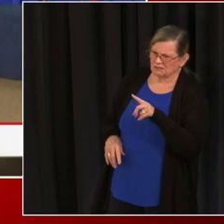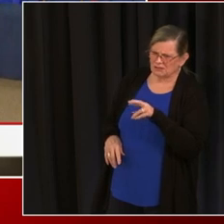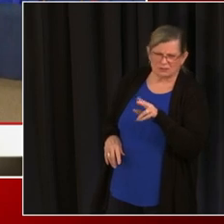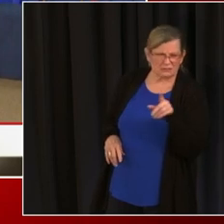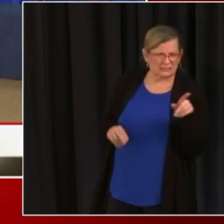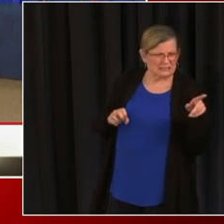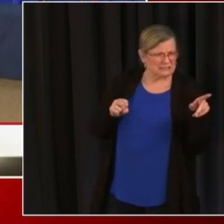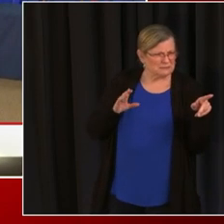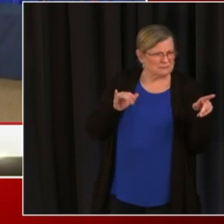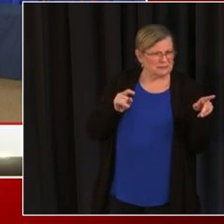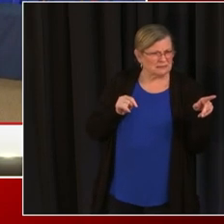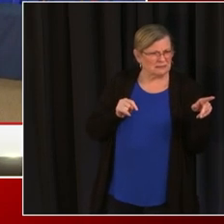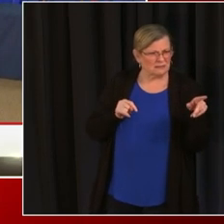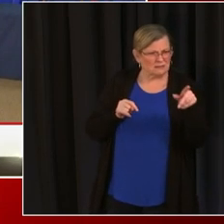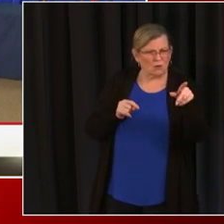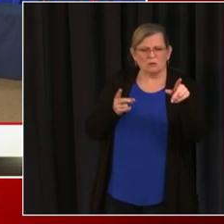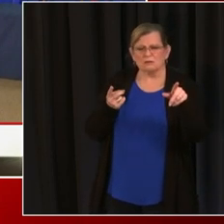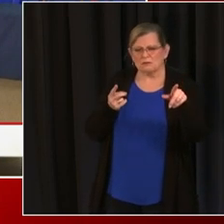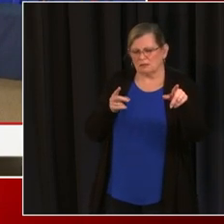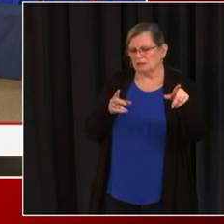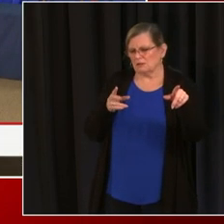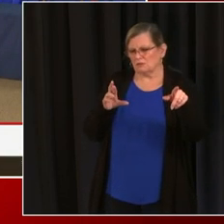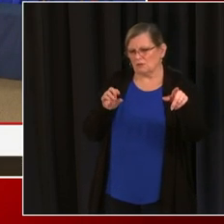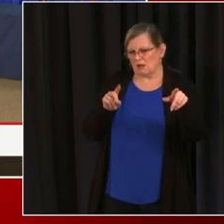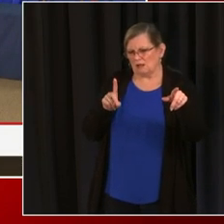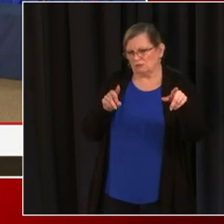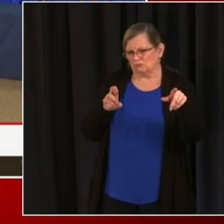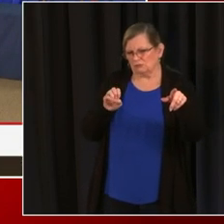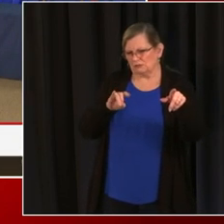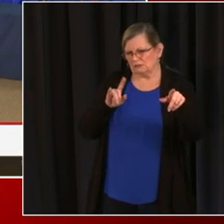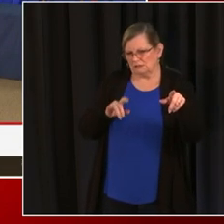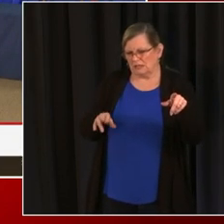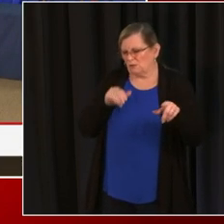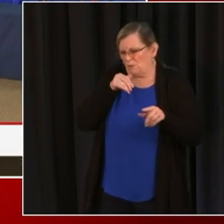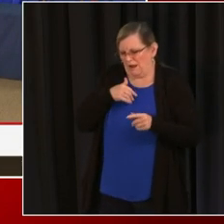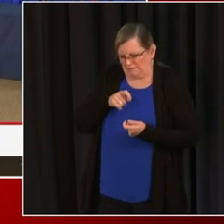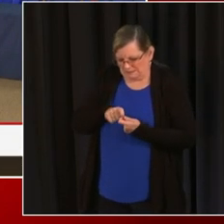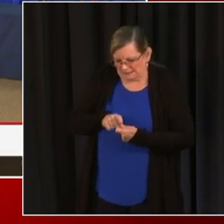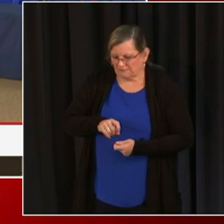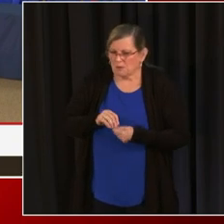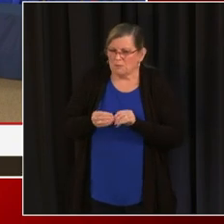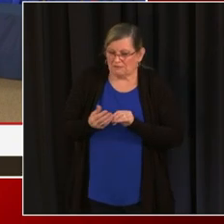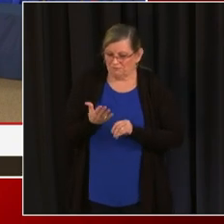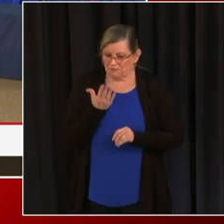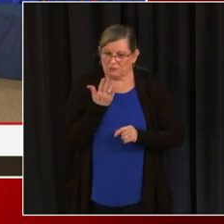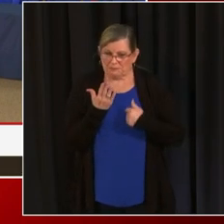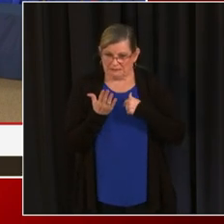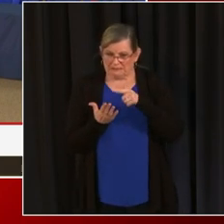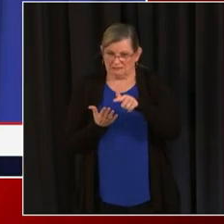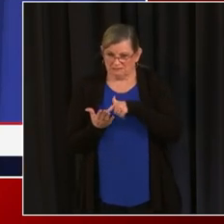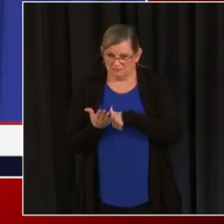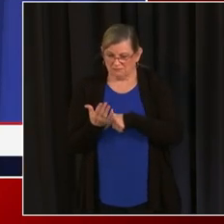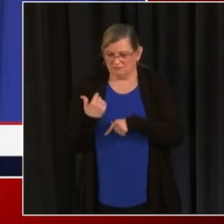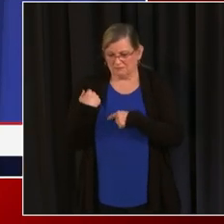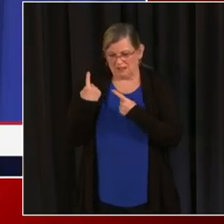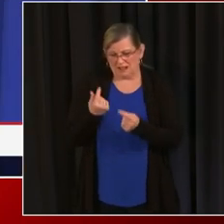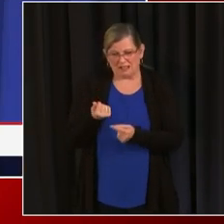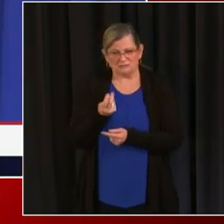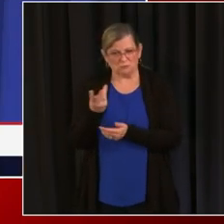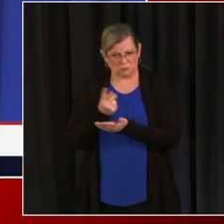testing? I don't have the specific numbers in front of us, Mark, but what we have seen over the last several